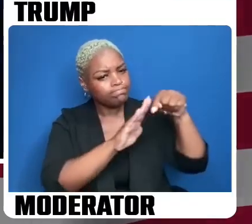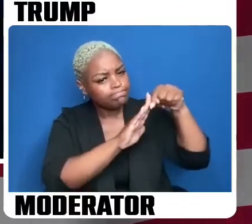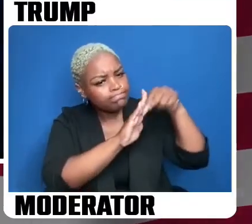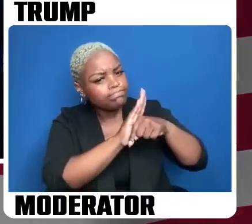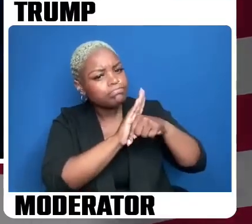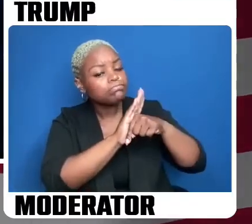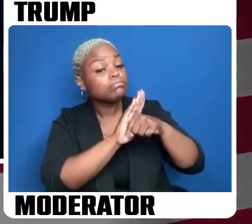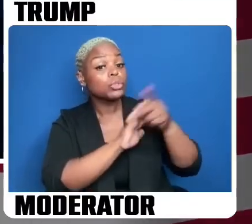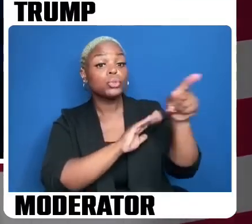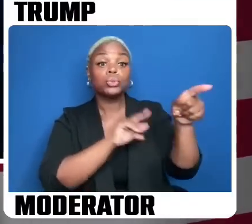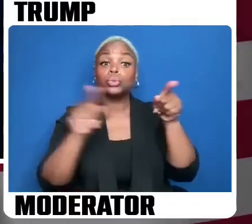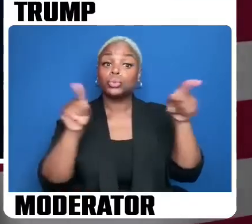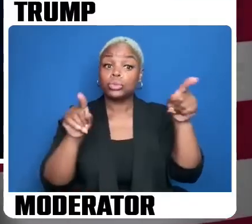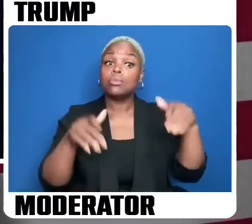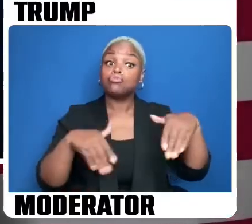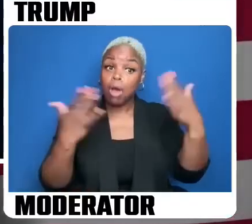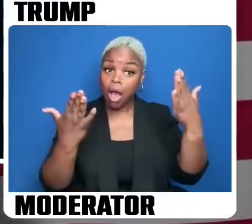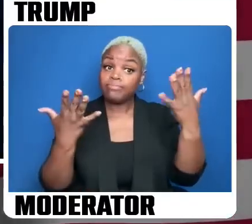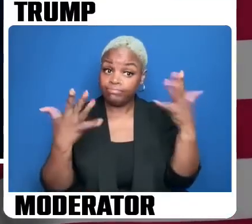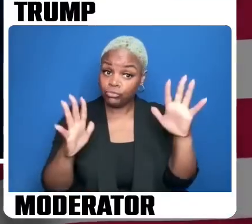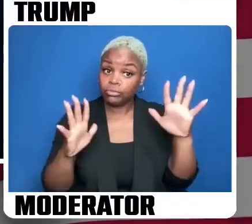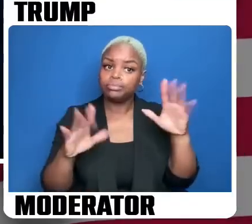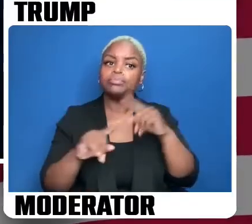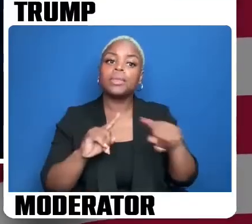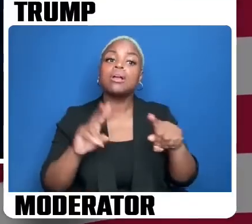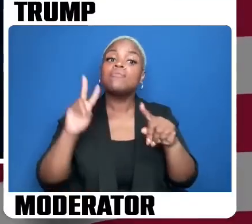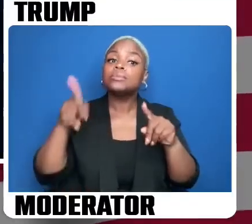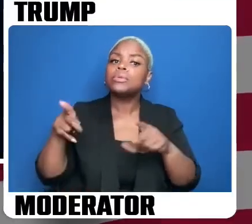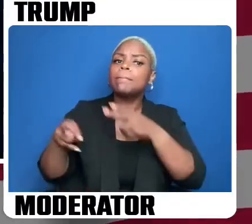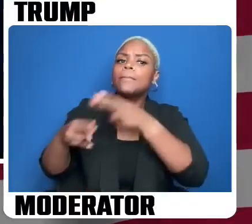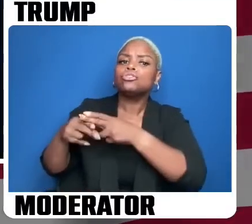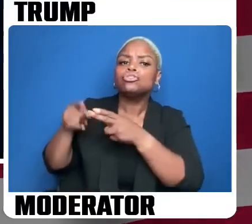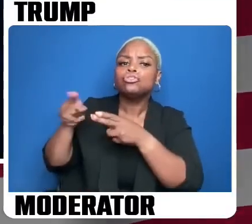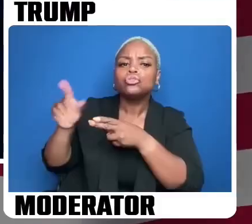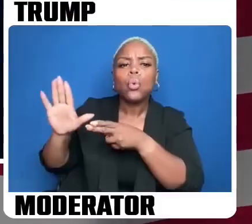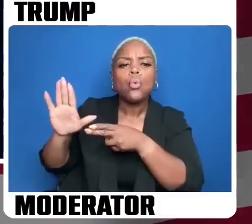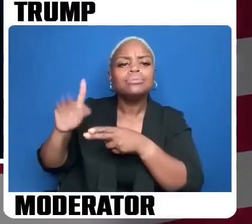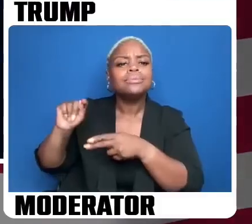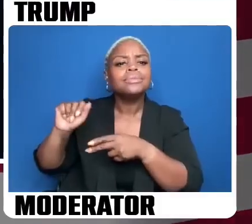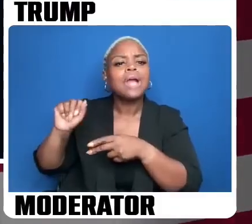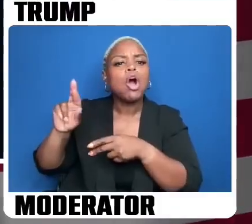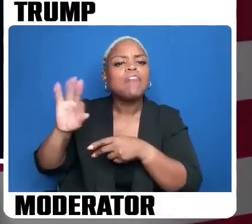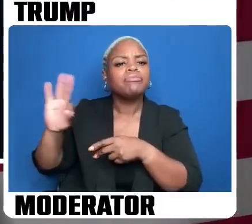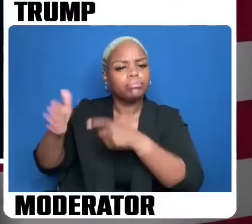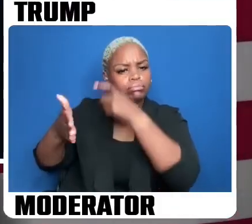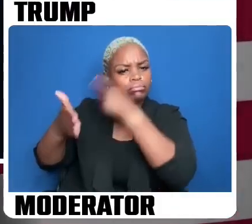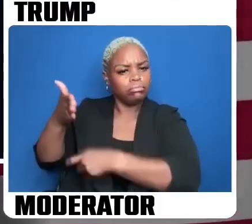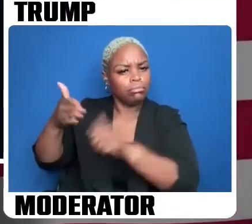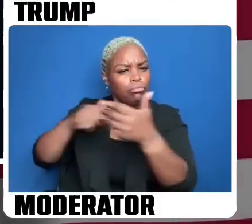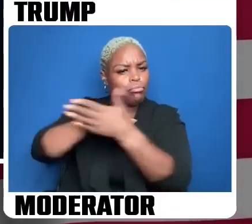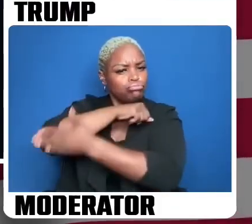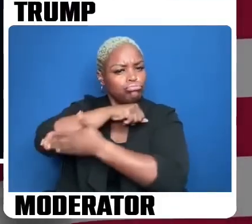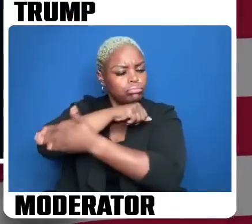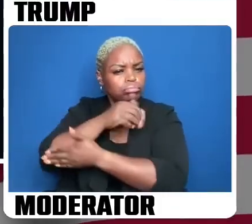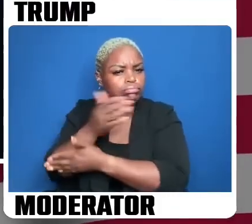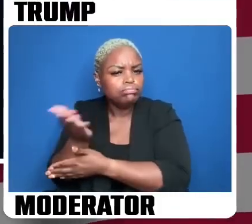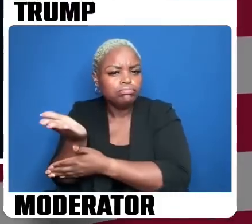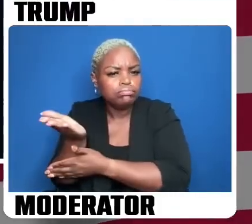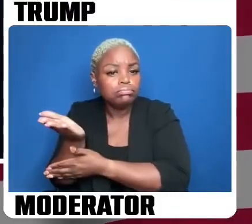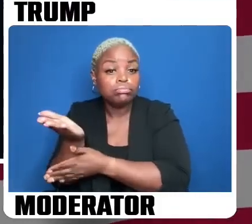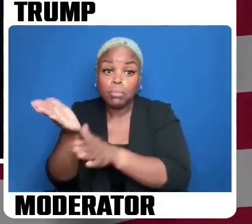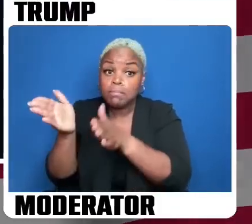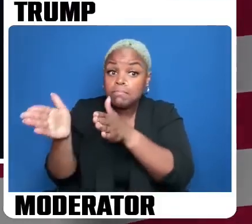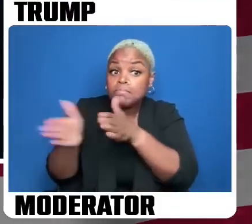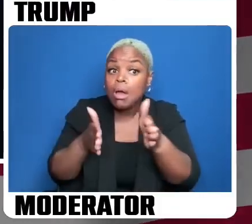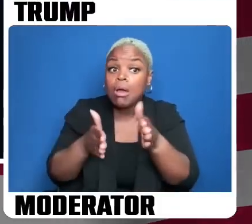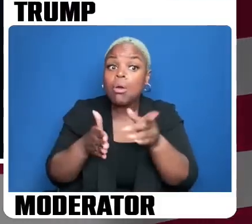up your tariffs. You responded, and let's drill down on this, because your plan is what she calls is essentially a national sales tax. Your proposal calls